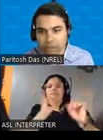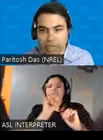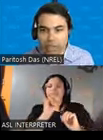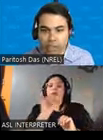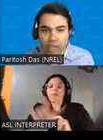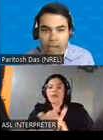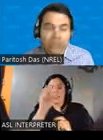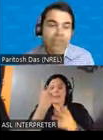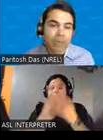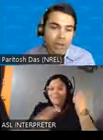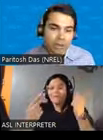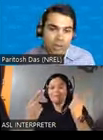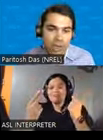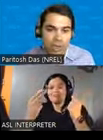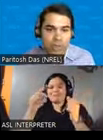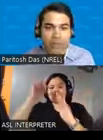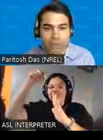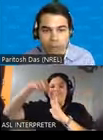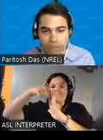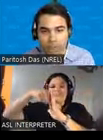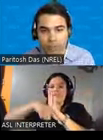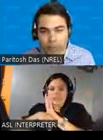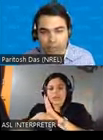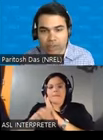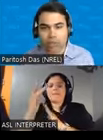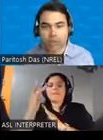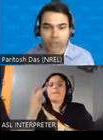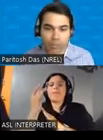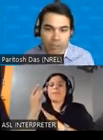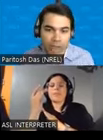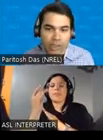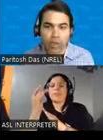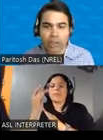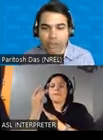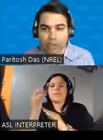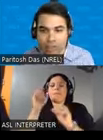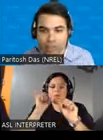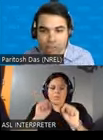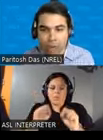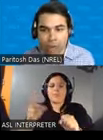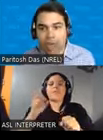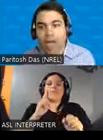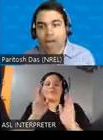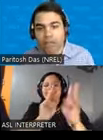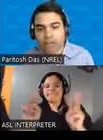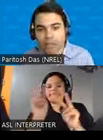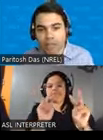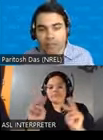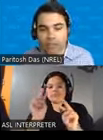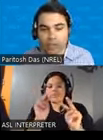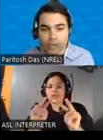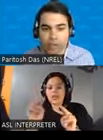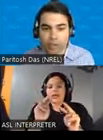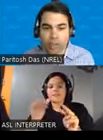of decline. This is because some of our input data, population, gross national product, and cooling degree days were all higher than